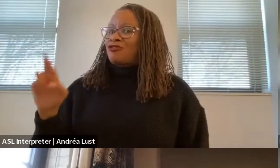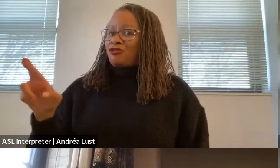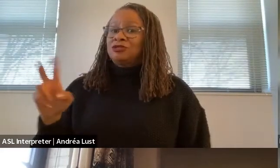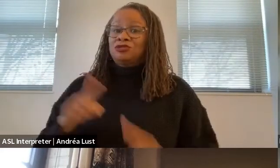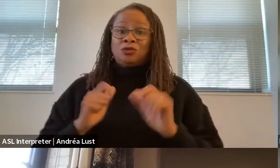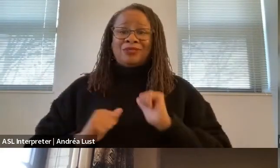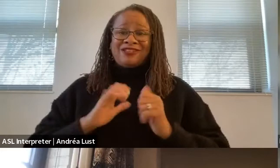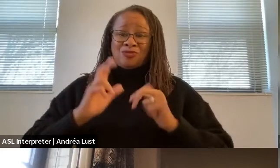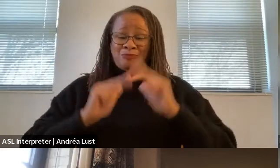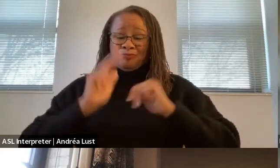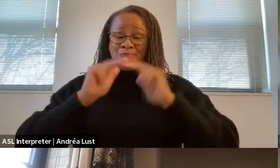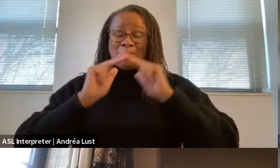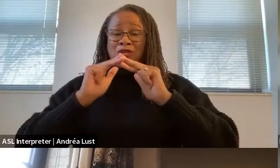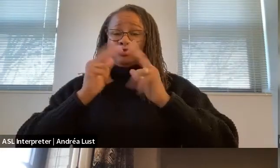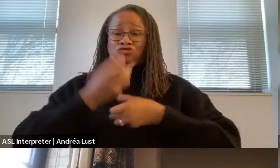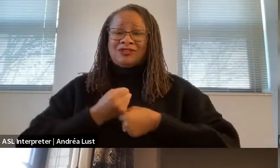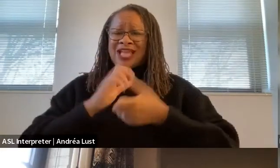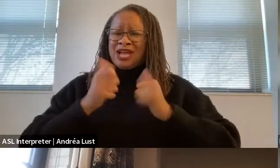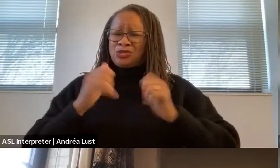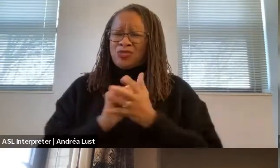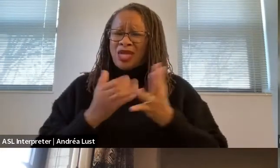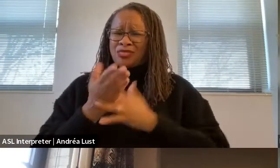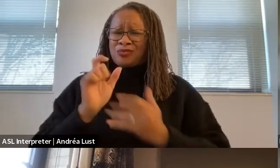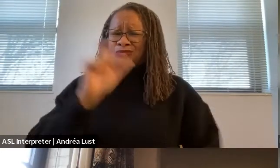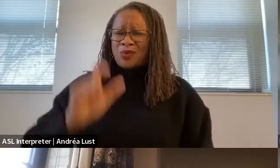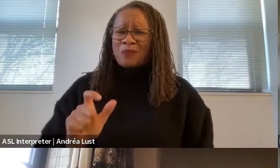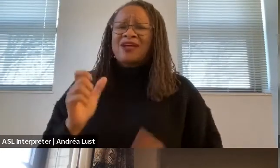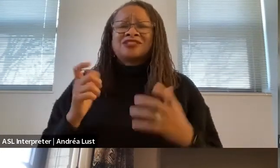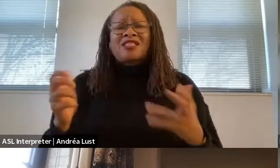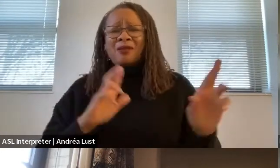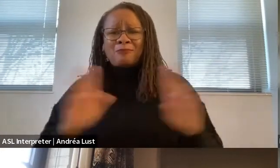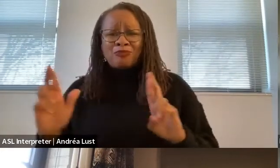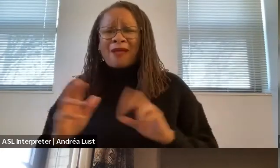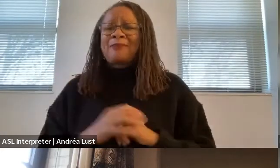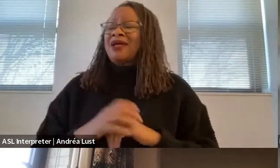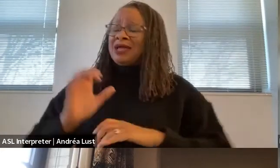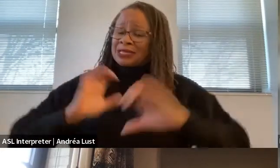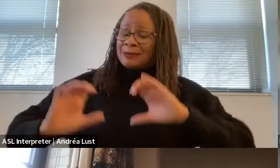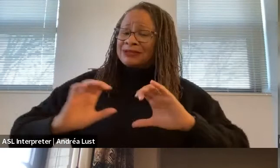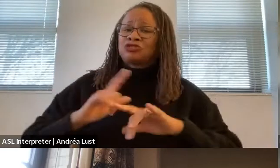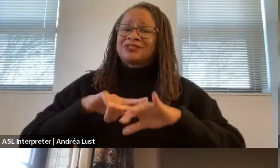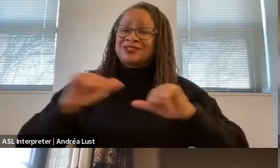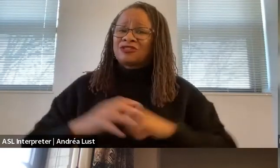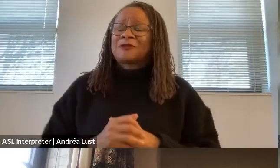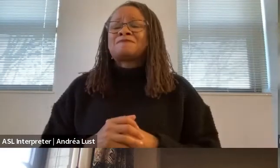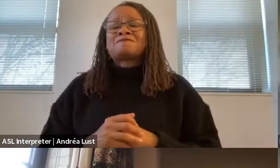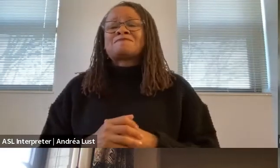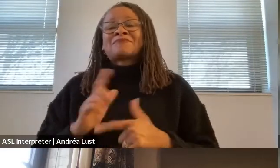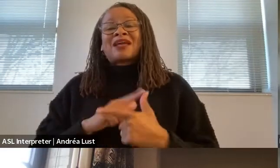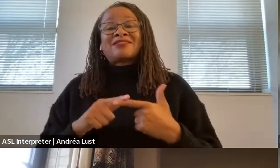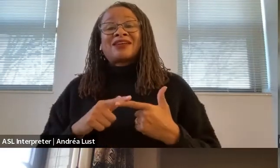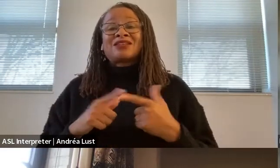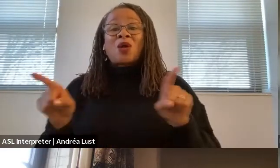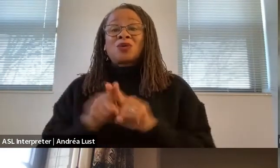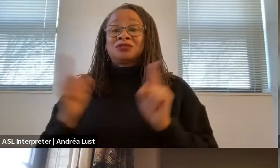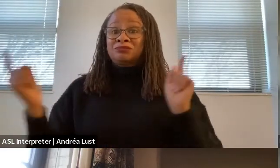build trust over Zoom? There's a lot of prep and chemistry, and then then there's the coming together